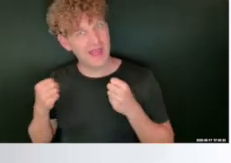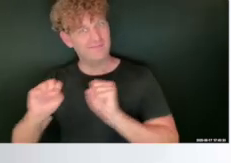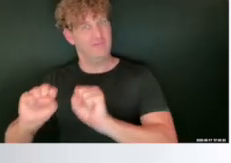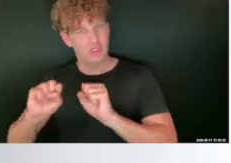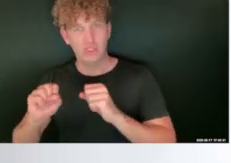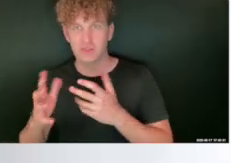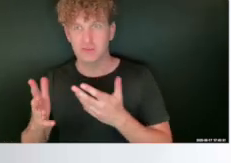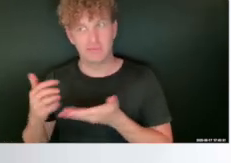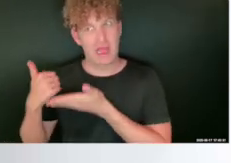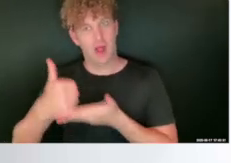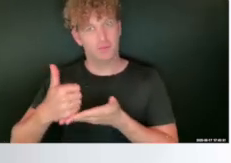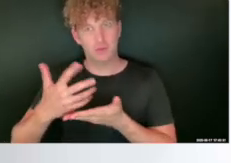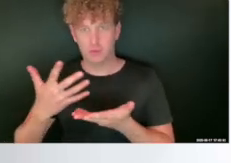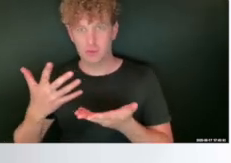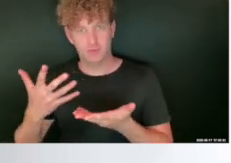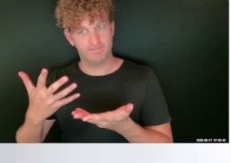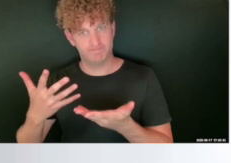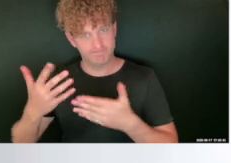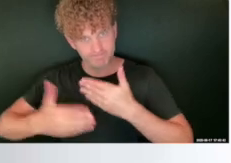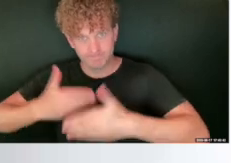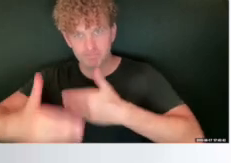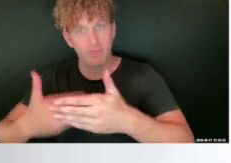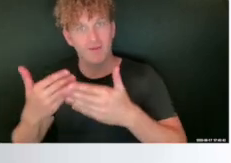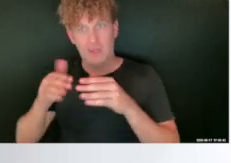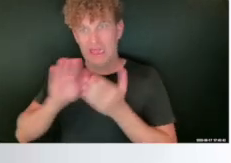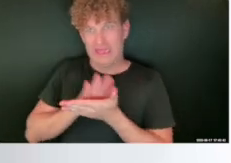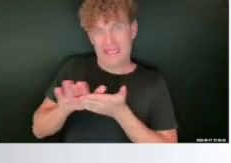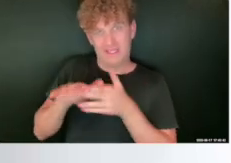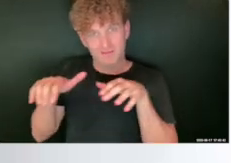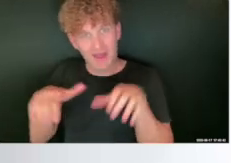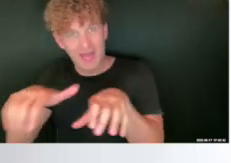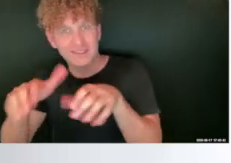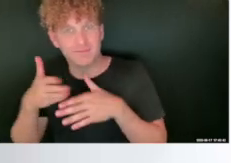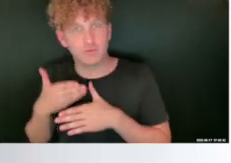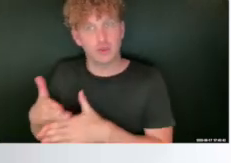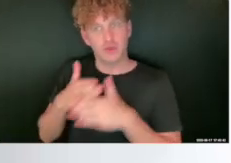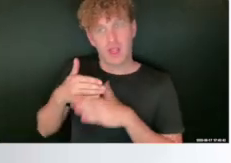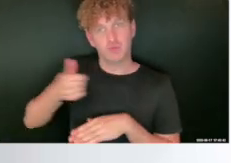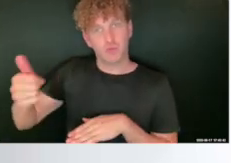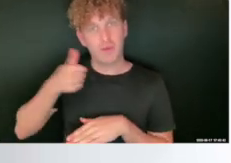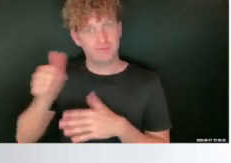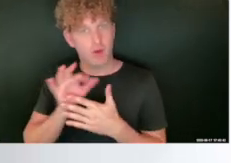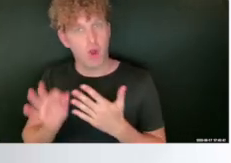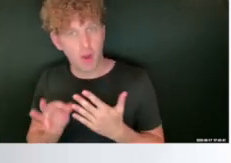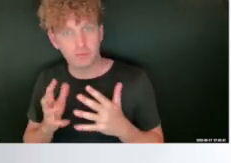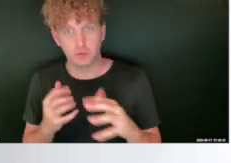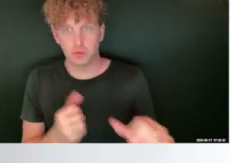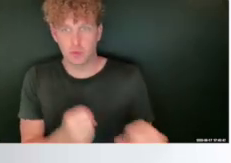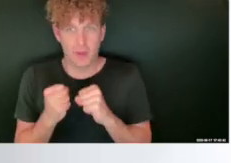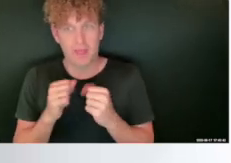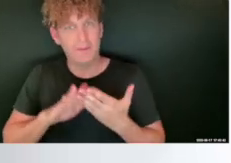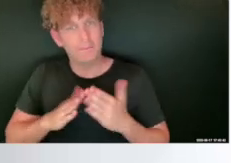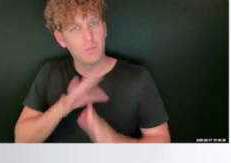Clean California, the Zero-Emission Assurance Project, or ZAP, and the California Integrated Travel